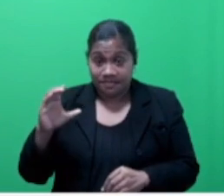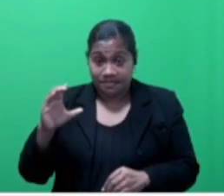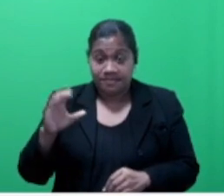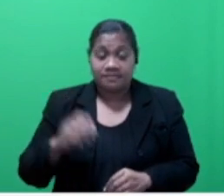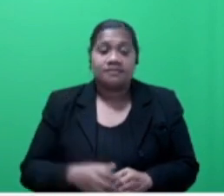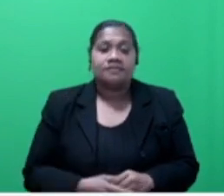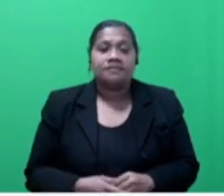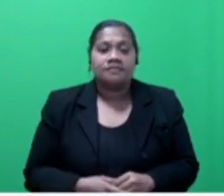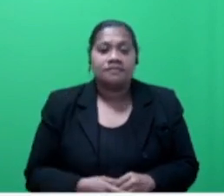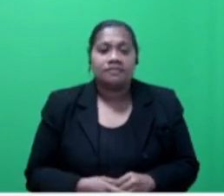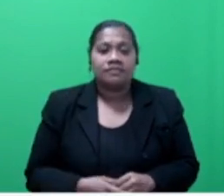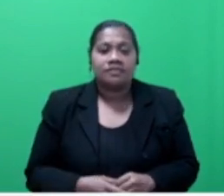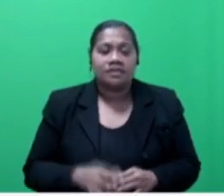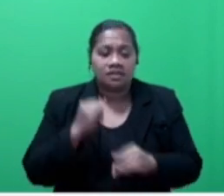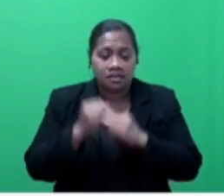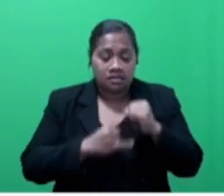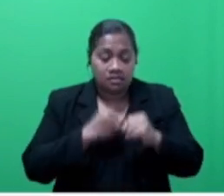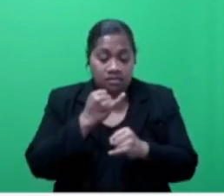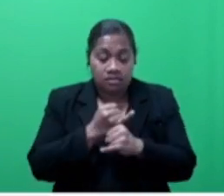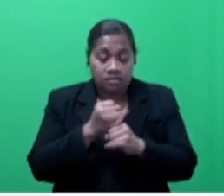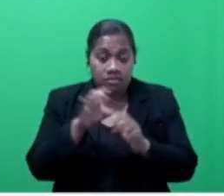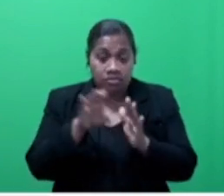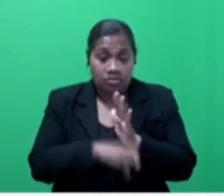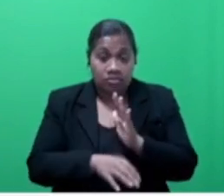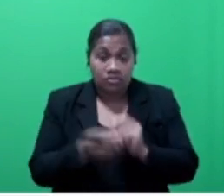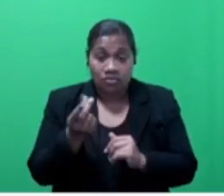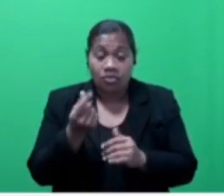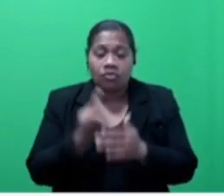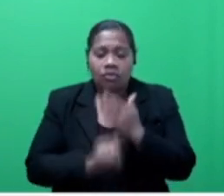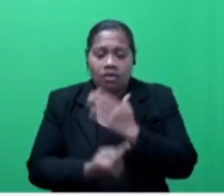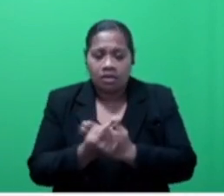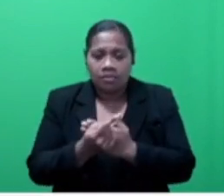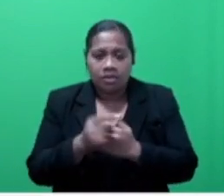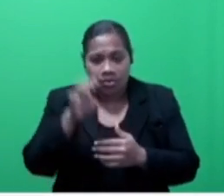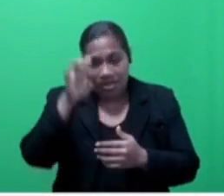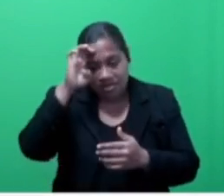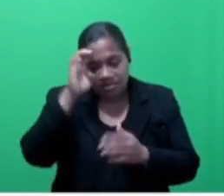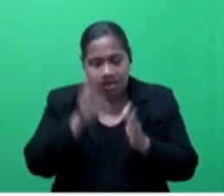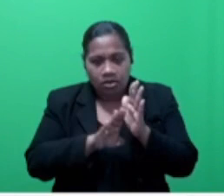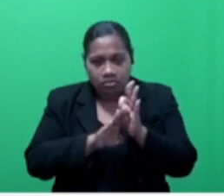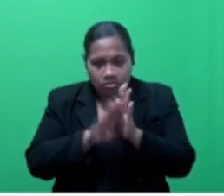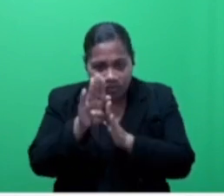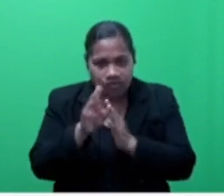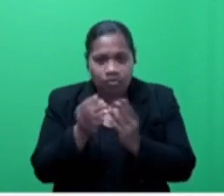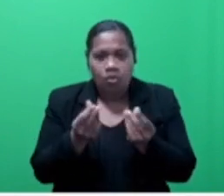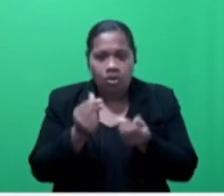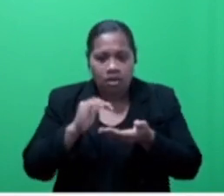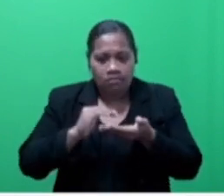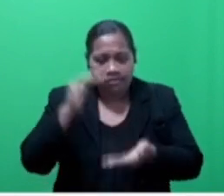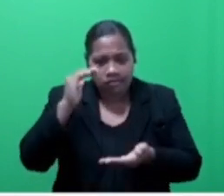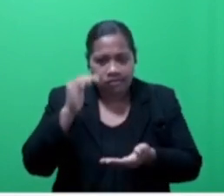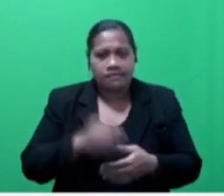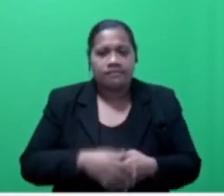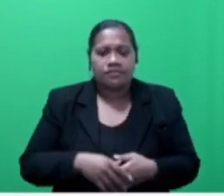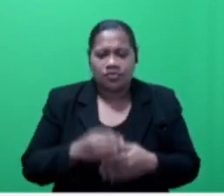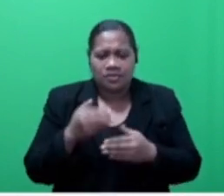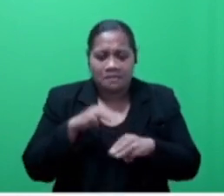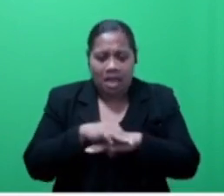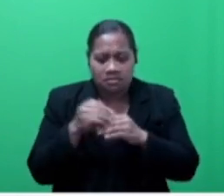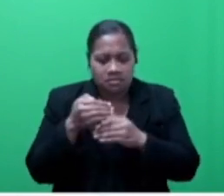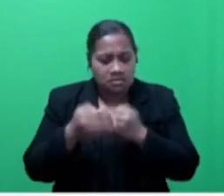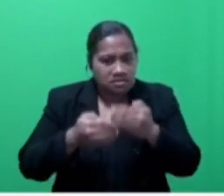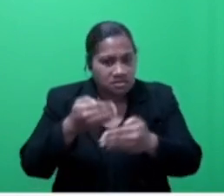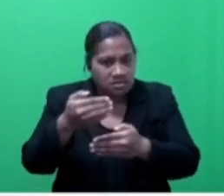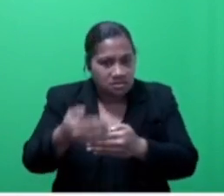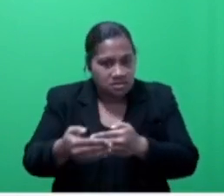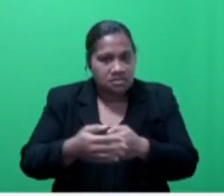international price of crude oil is expected to increase significantly in the coming months also, signaling higher domestic prices for refined fuel